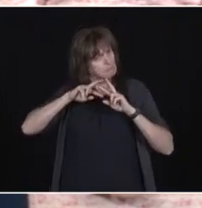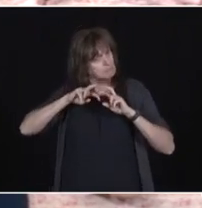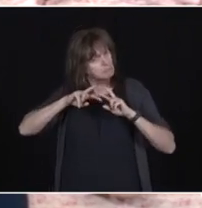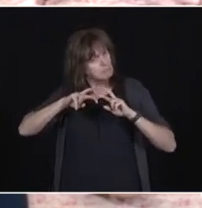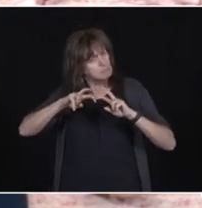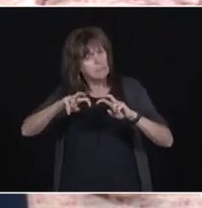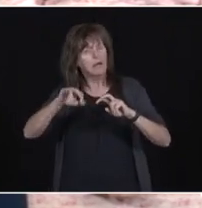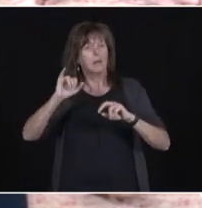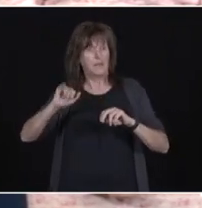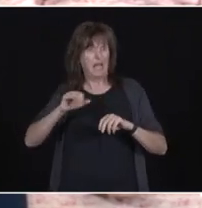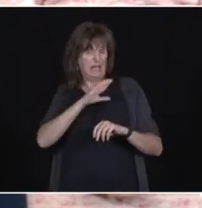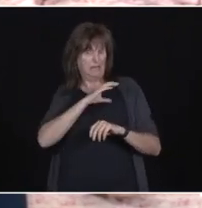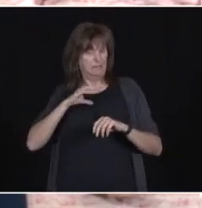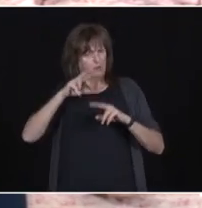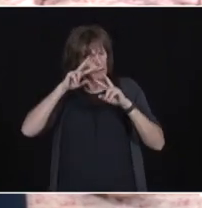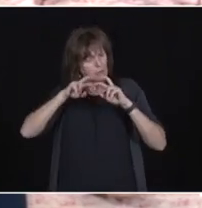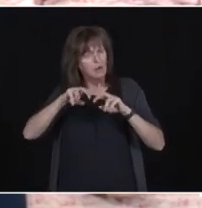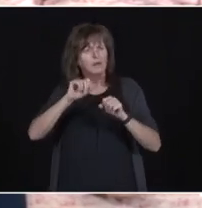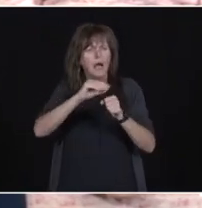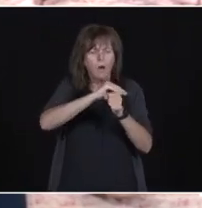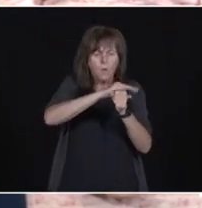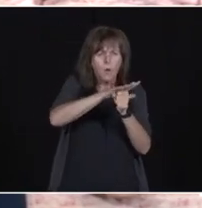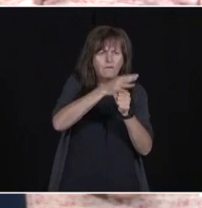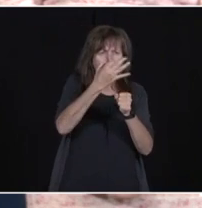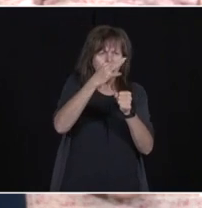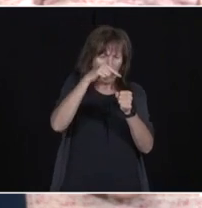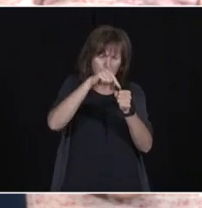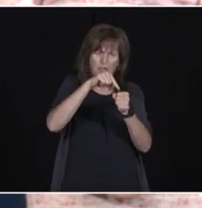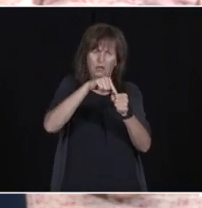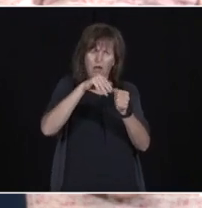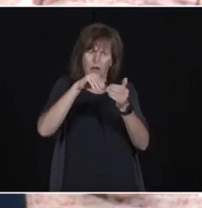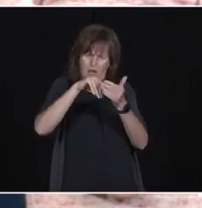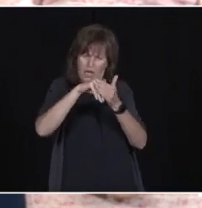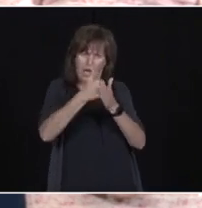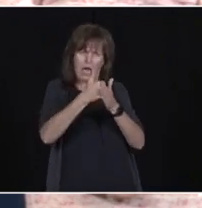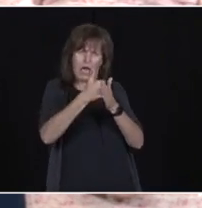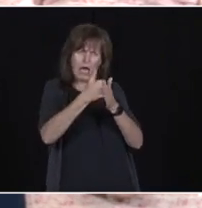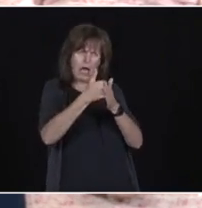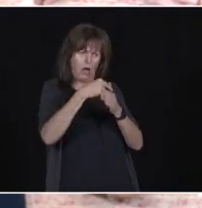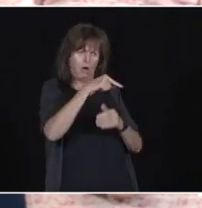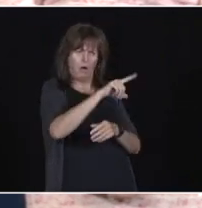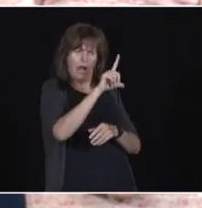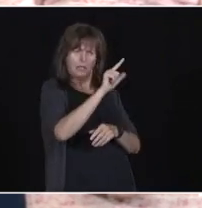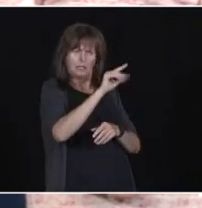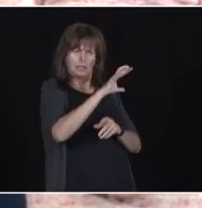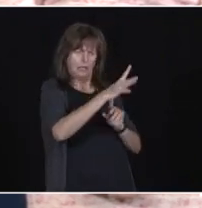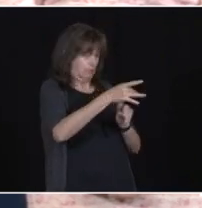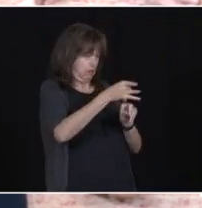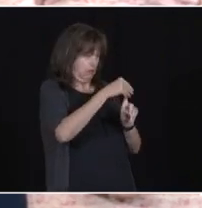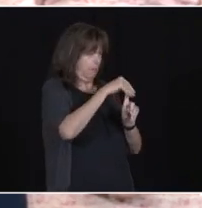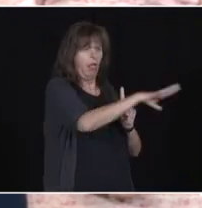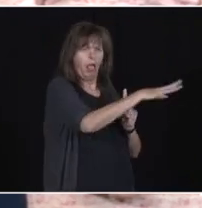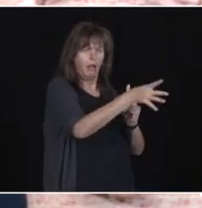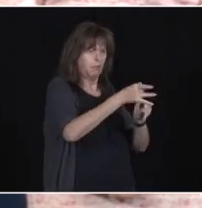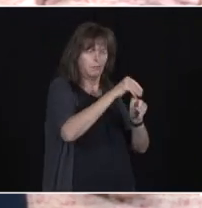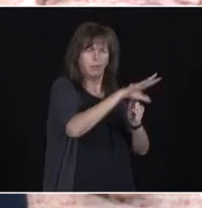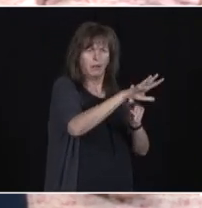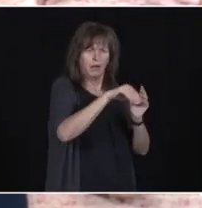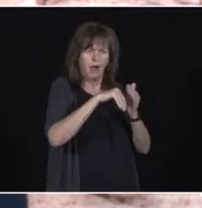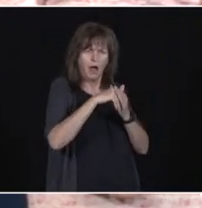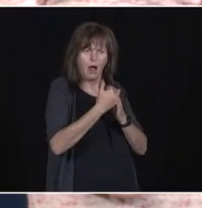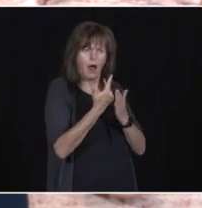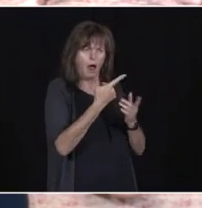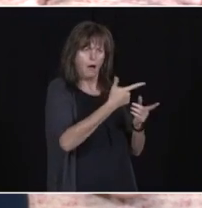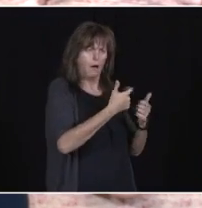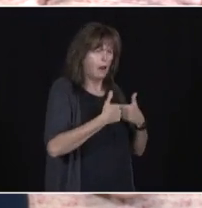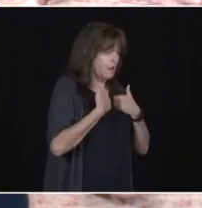how COVID-19 spread within long-term care homes, how residents, staff, families were affected, and